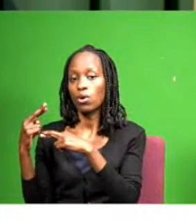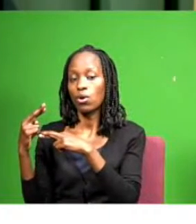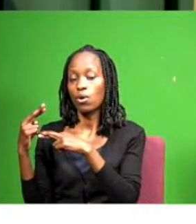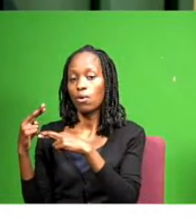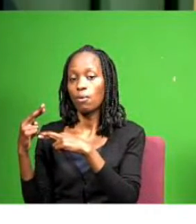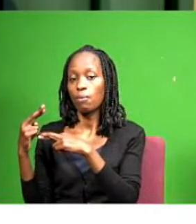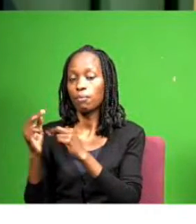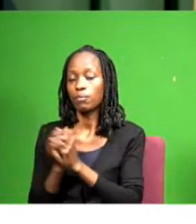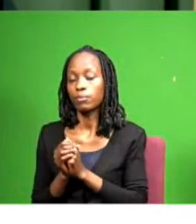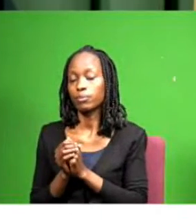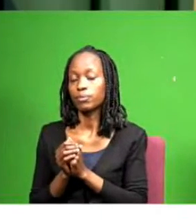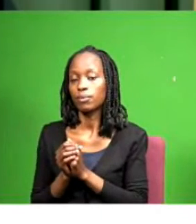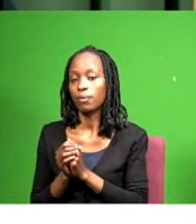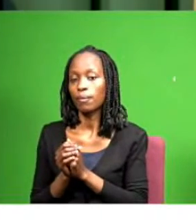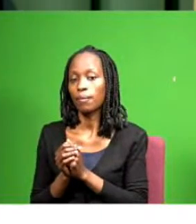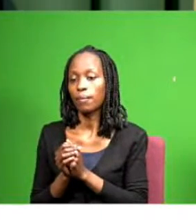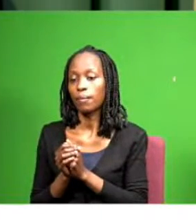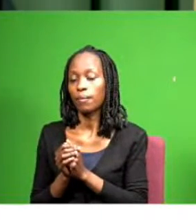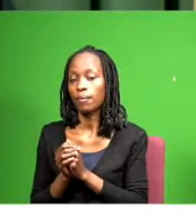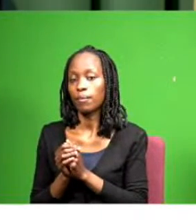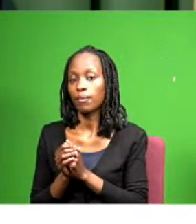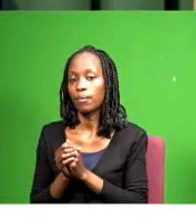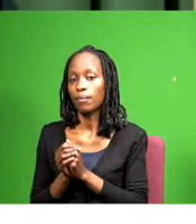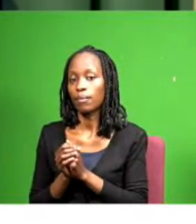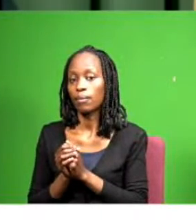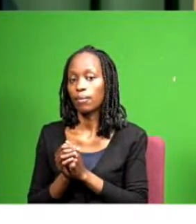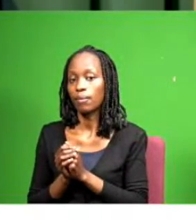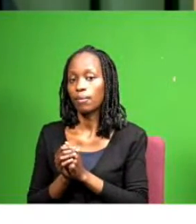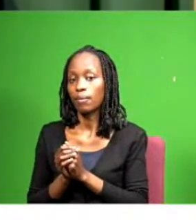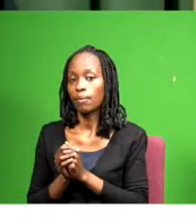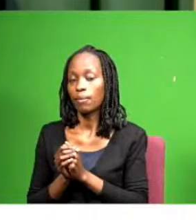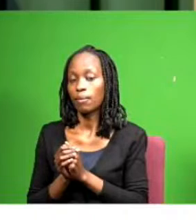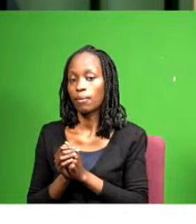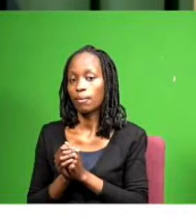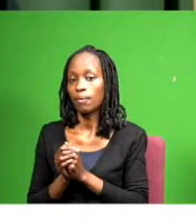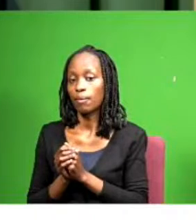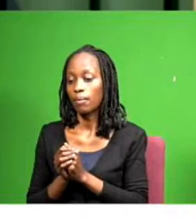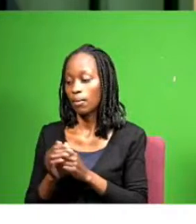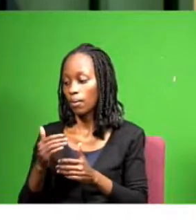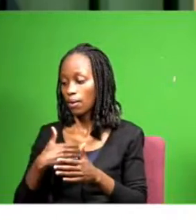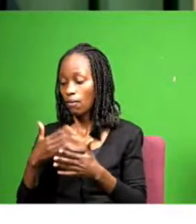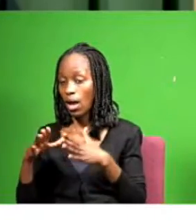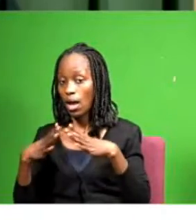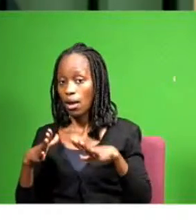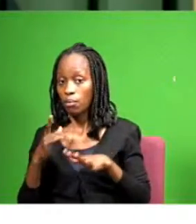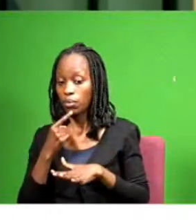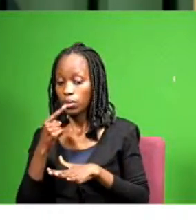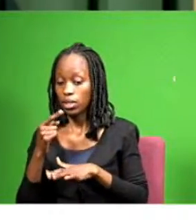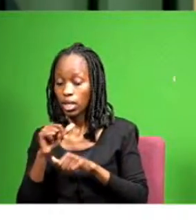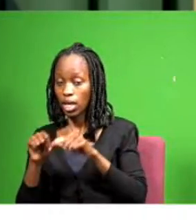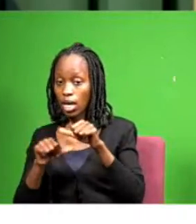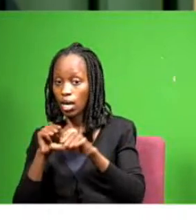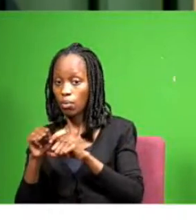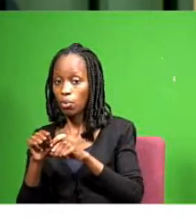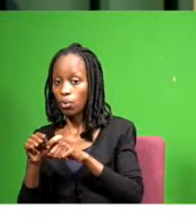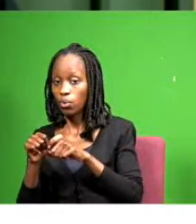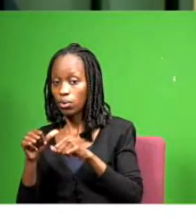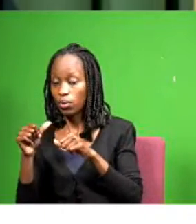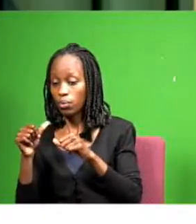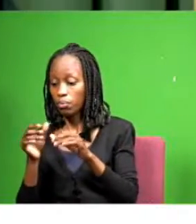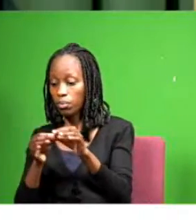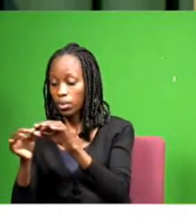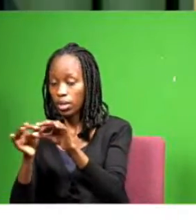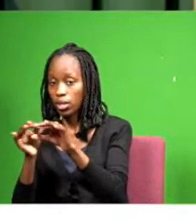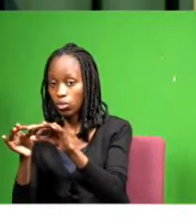13.5.4 at page 209, among the things that the people said about the judiciary are as follows, and I